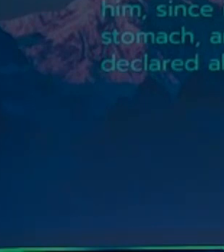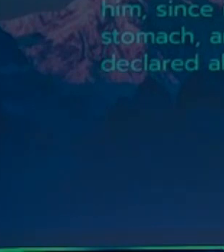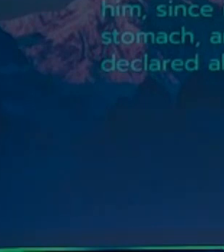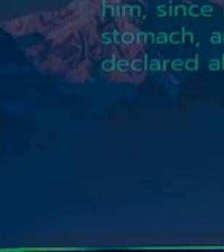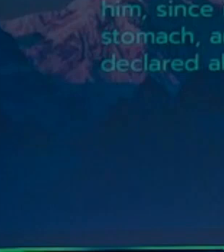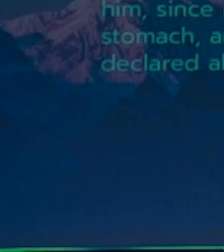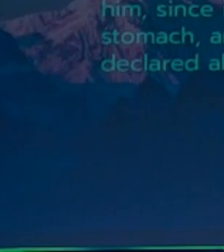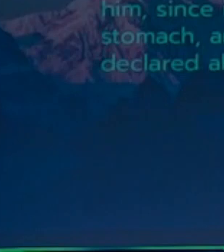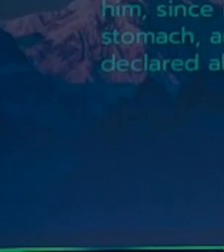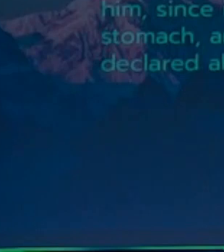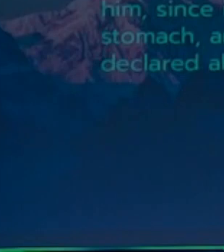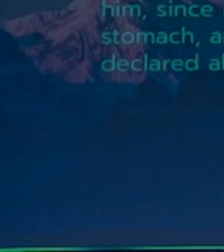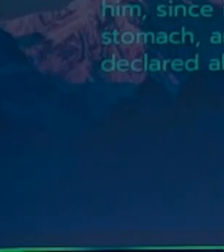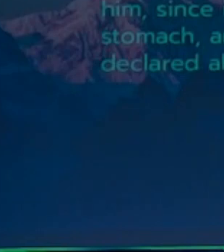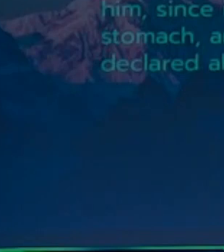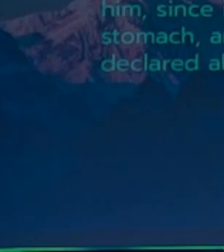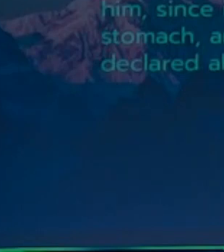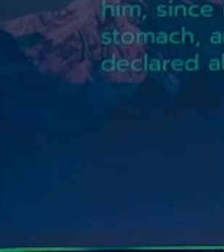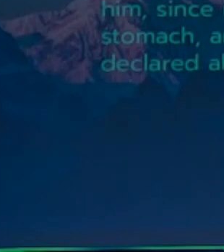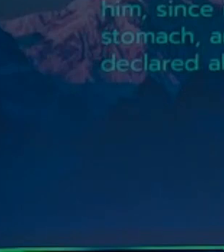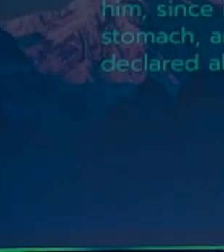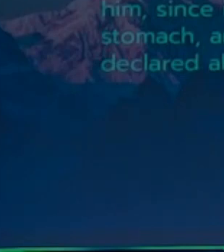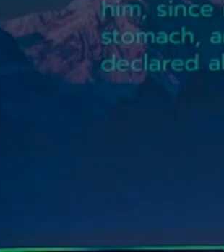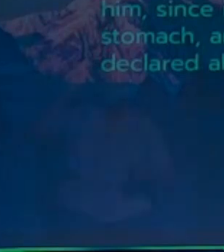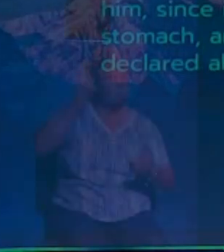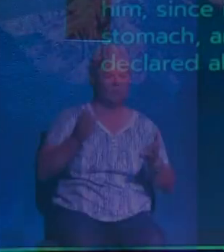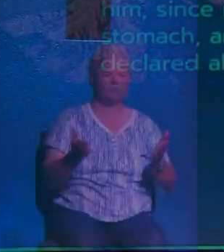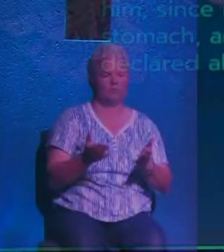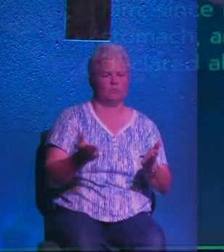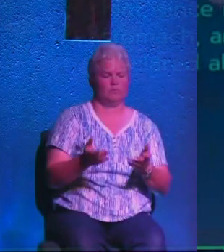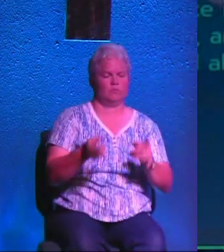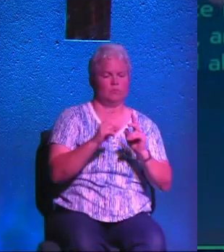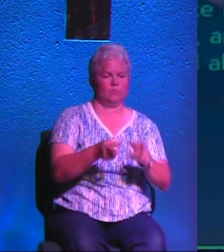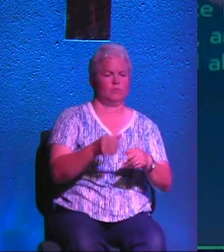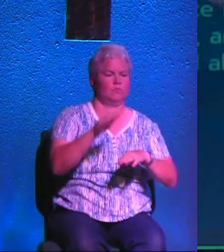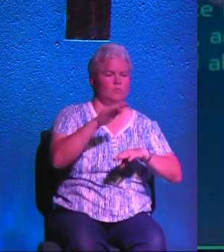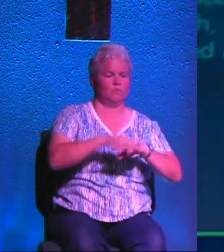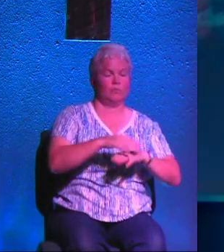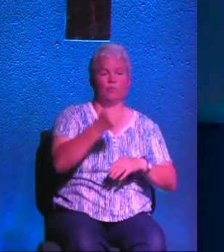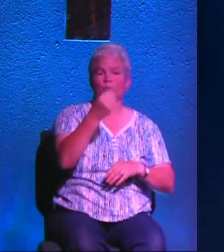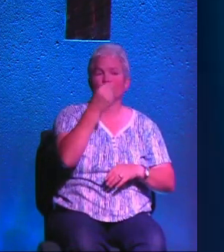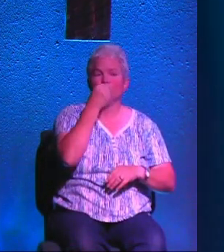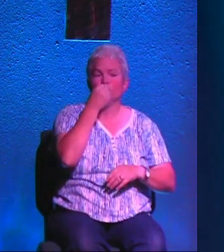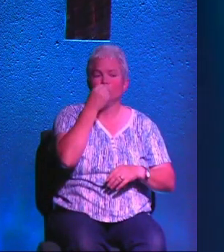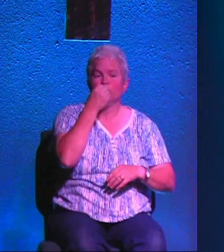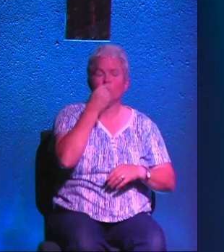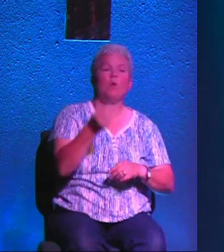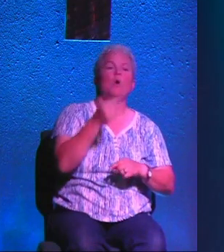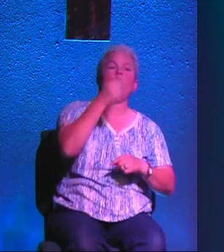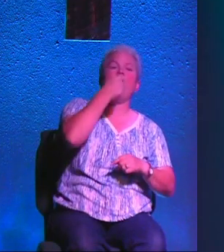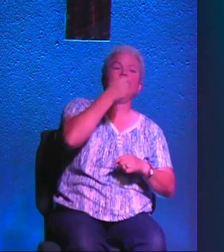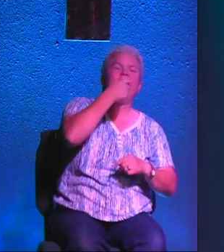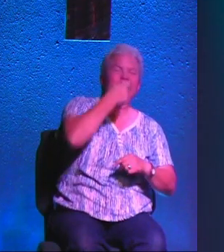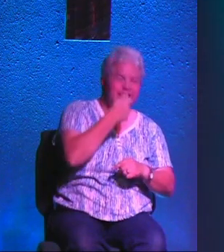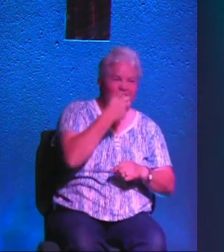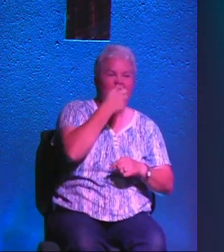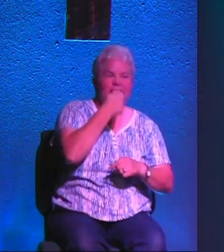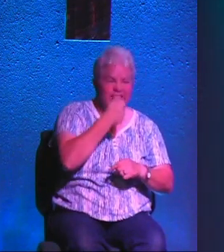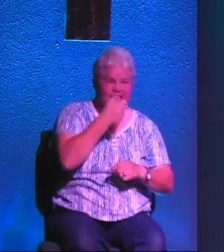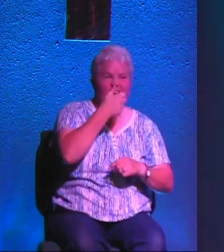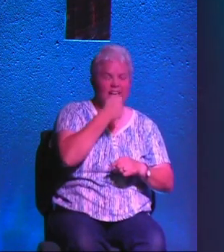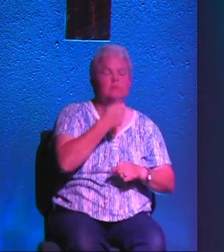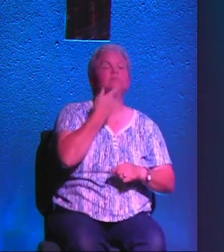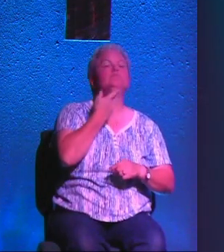coming back saying, guys, come on, don't you understand what's going on here? It's the food. The food, you put it in your mouth, you chew it up,